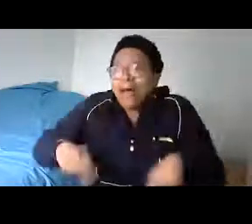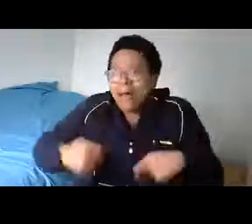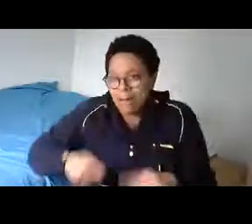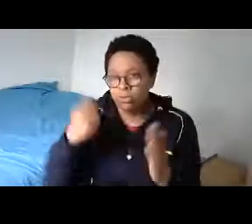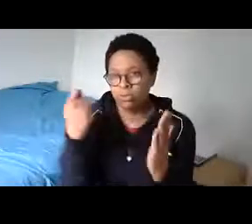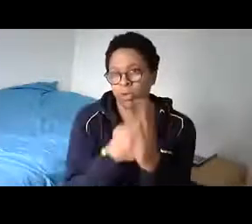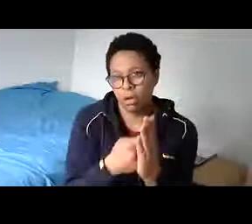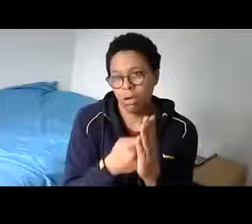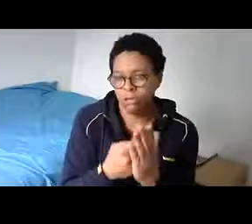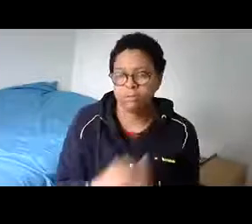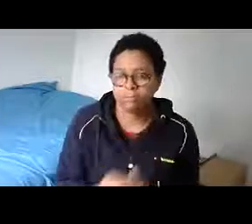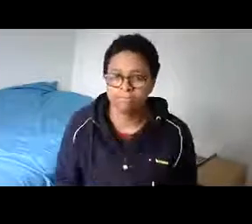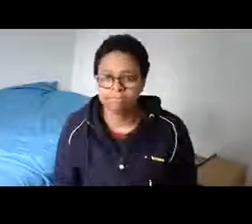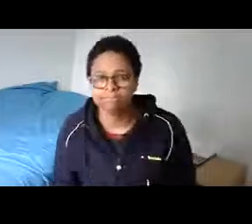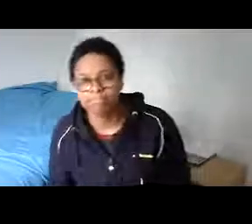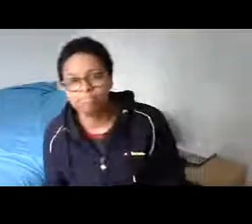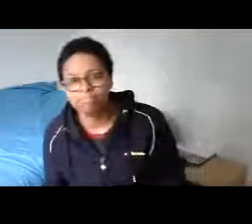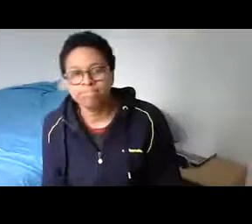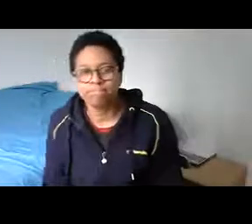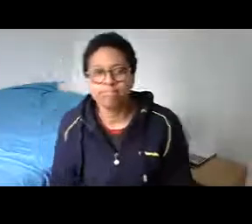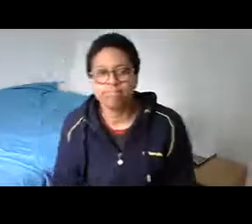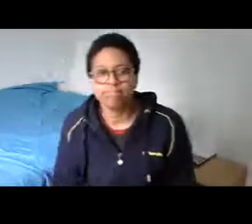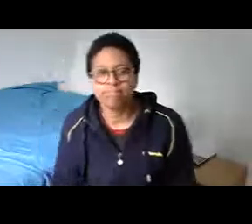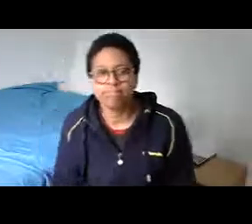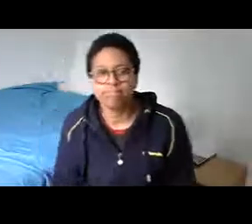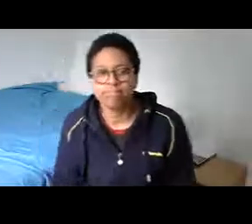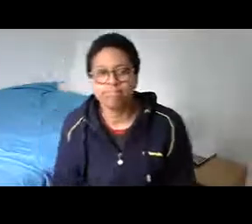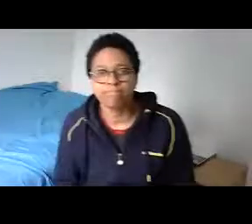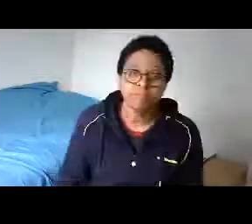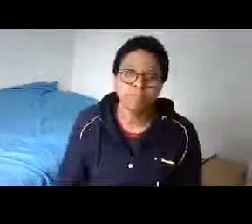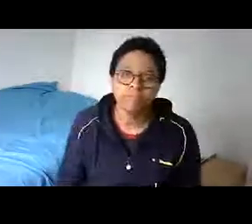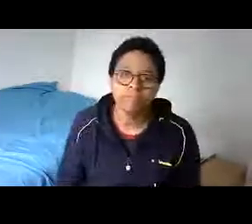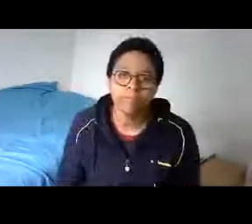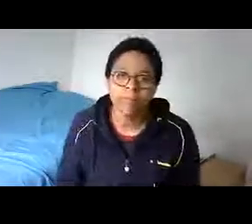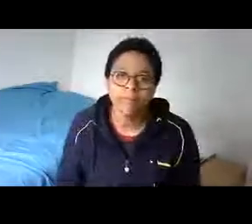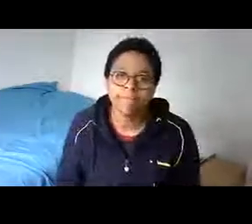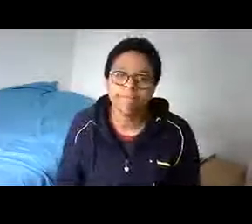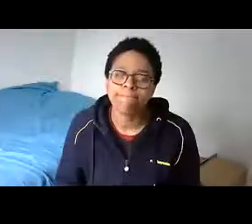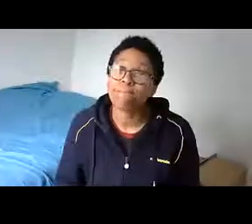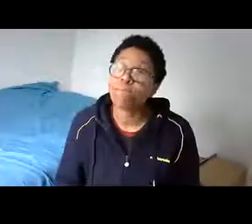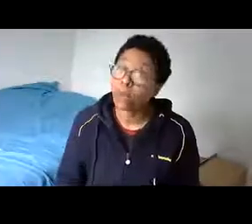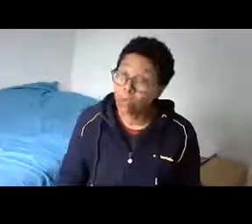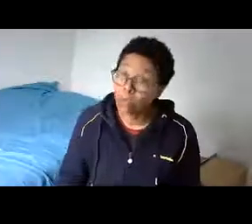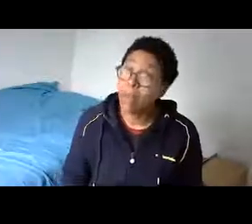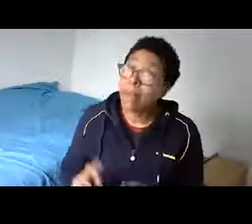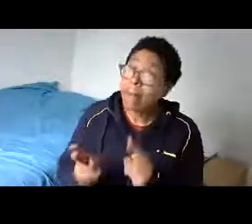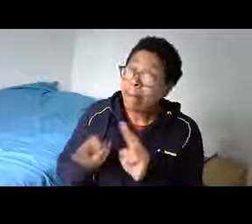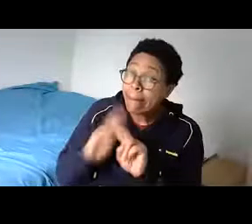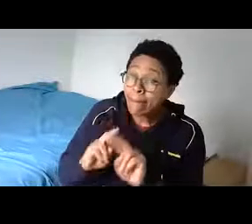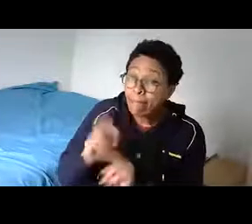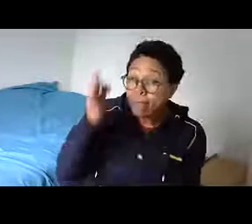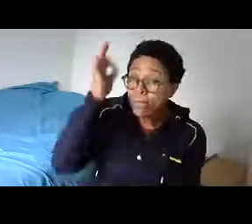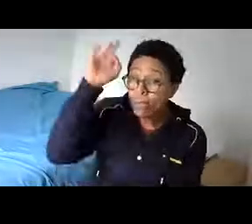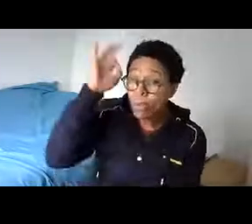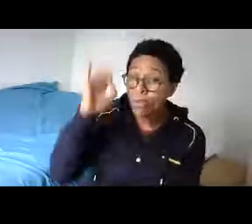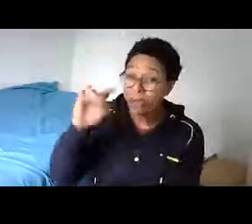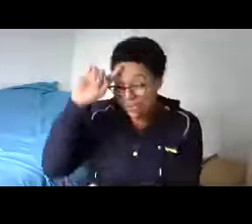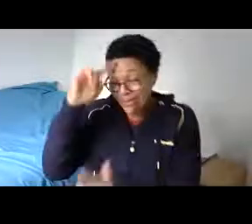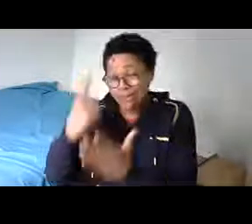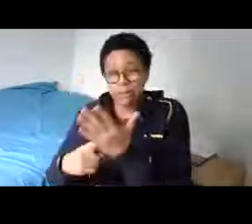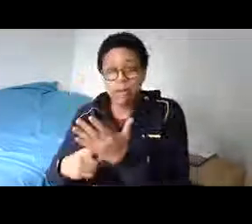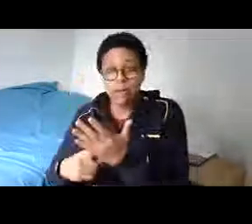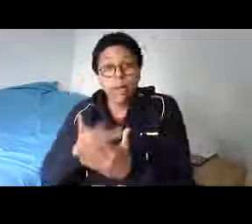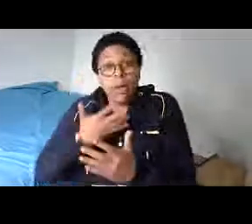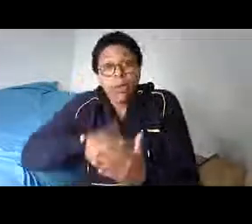be able to charge you for social care. So if local authority decides to charge, they should publish a policy.